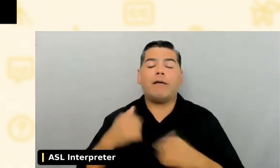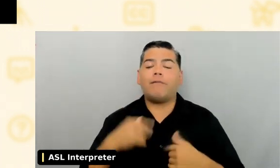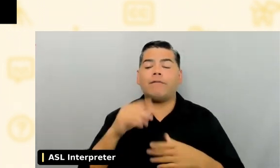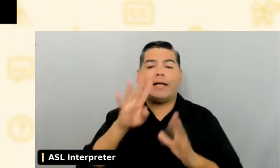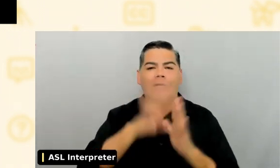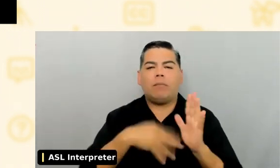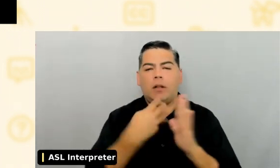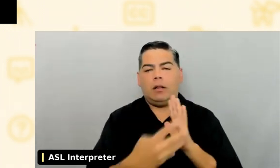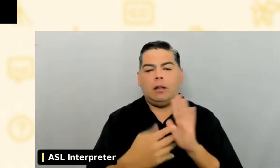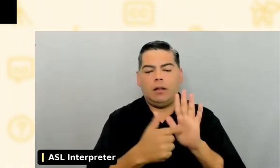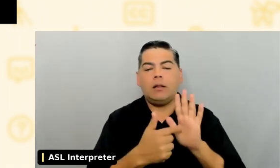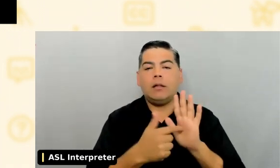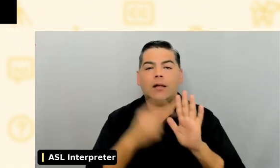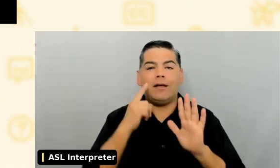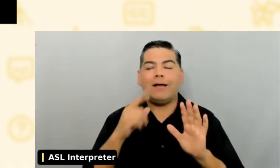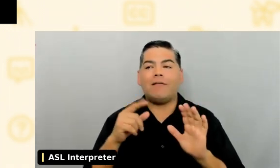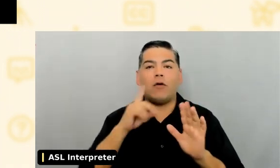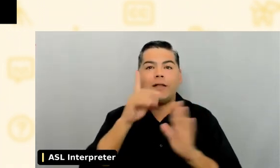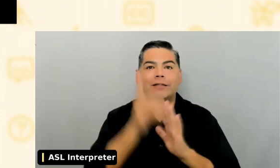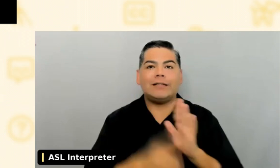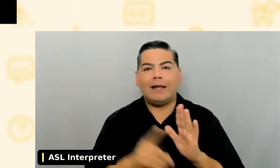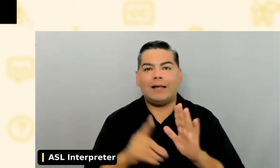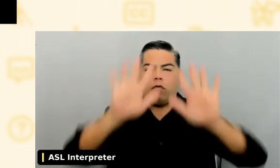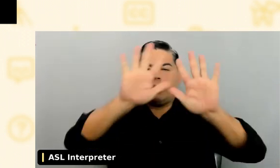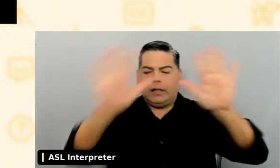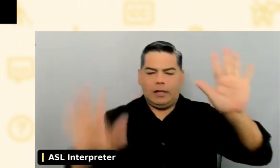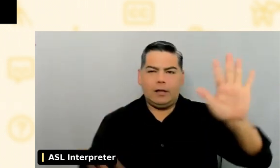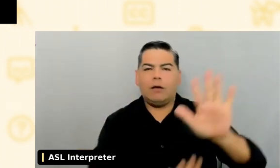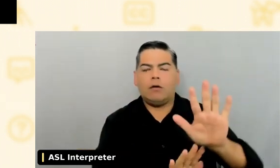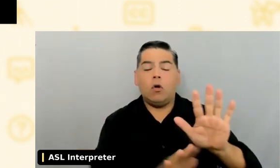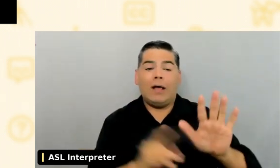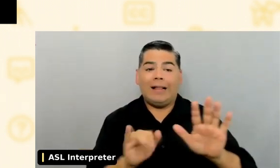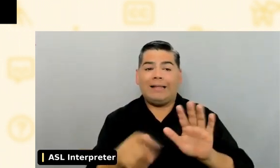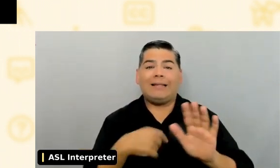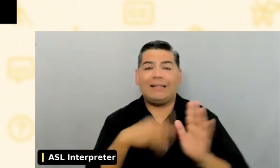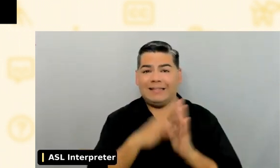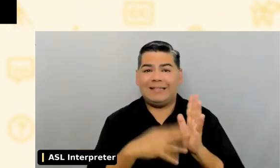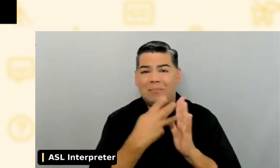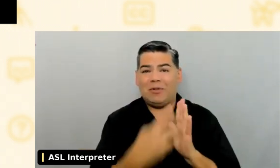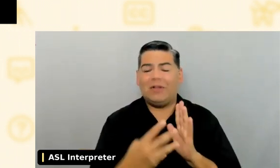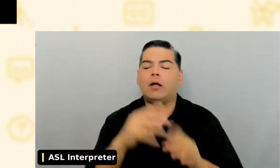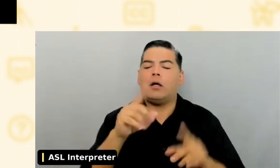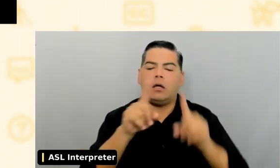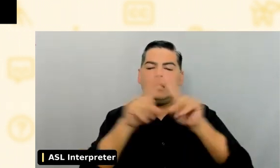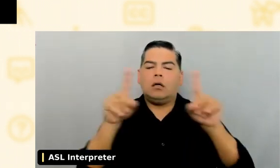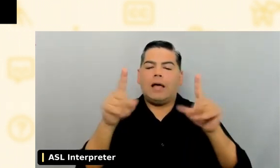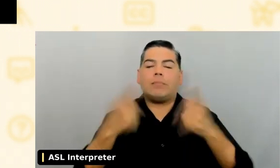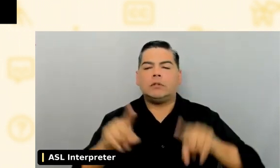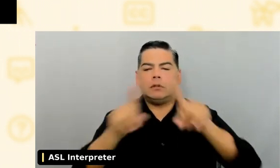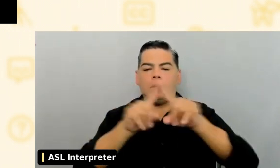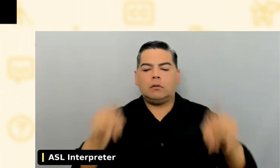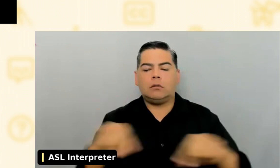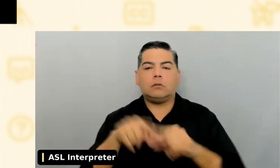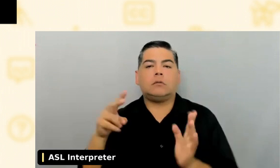in the design and the layout. So the thing with tables is that screen readers present them